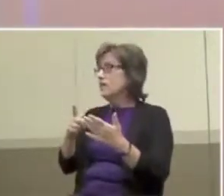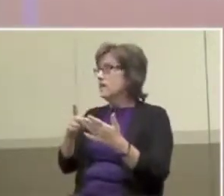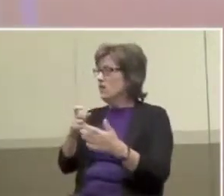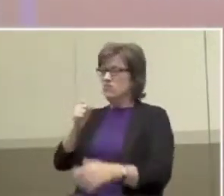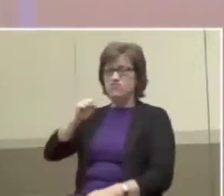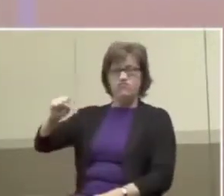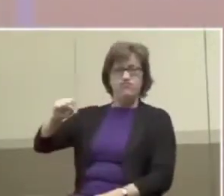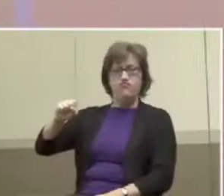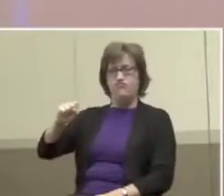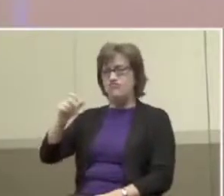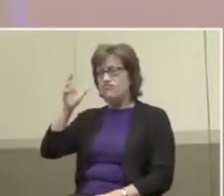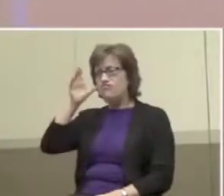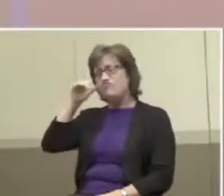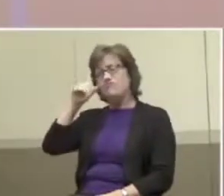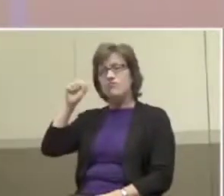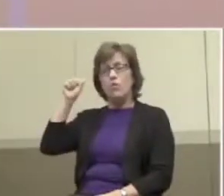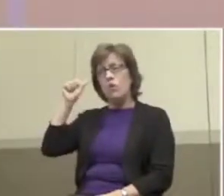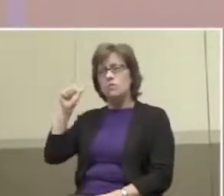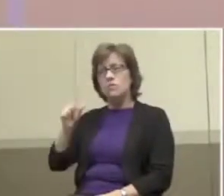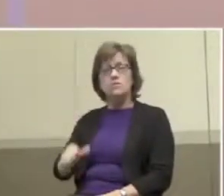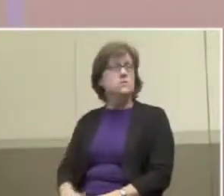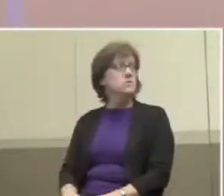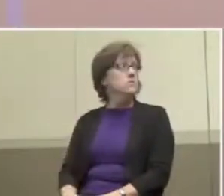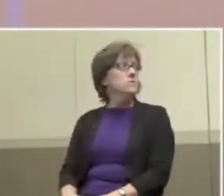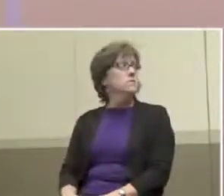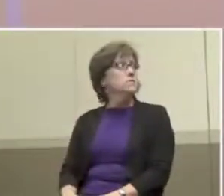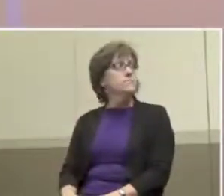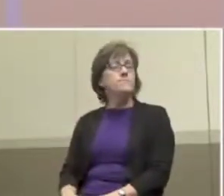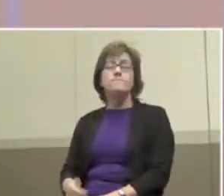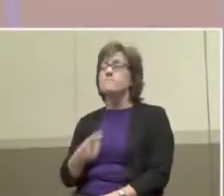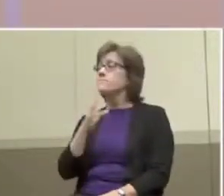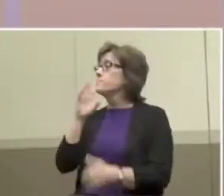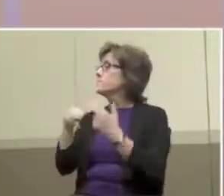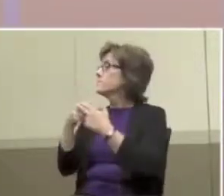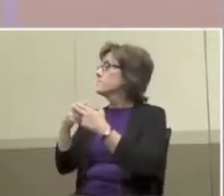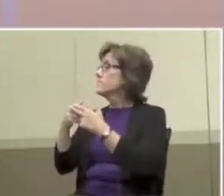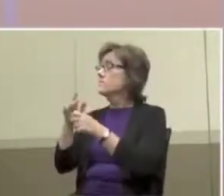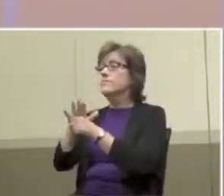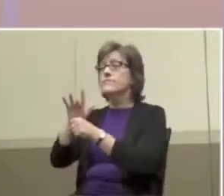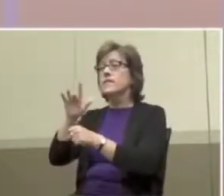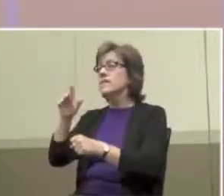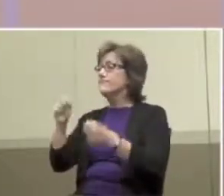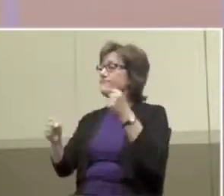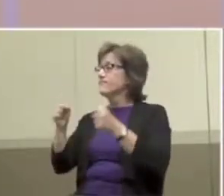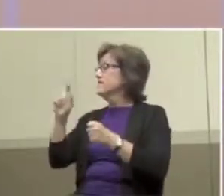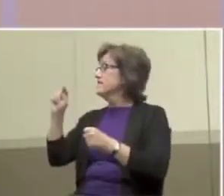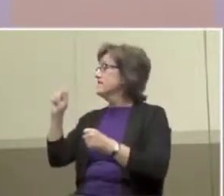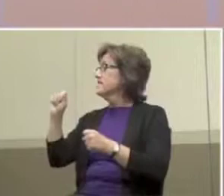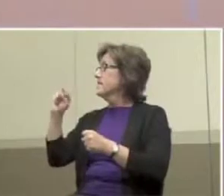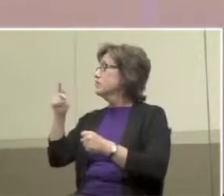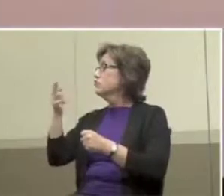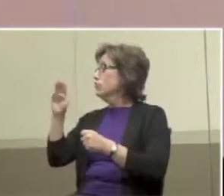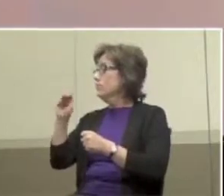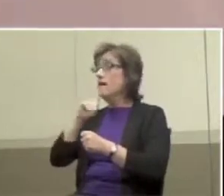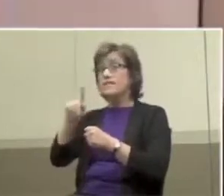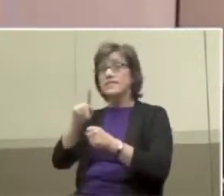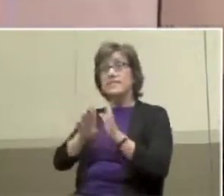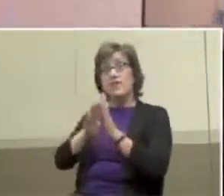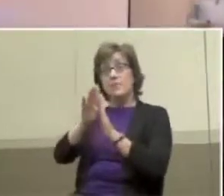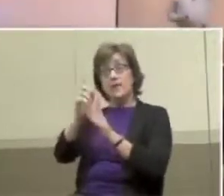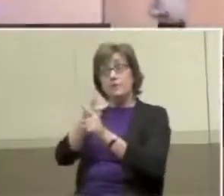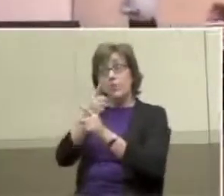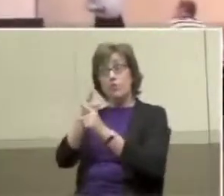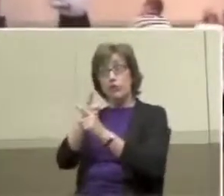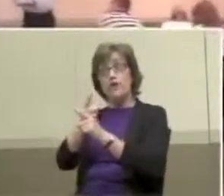So, let's talk about tantrums. Are they developmentally appropriate? If so, raise your hand, if you believe